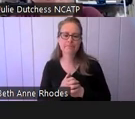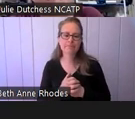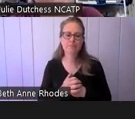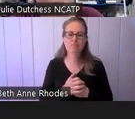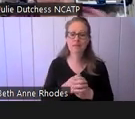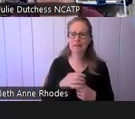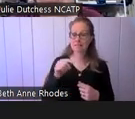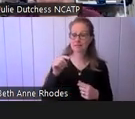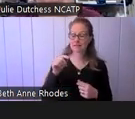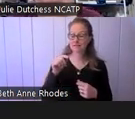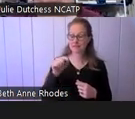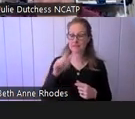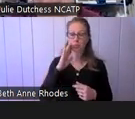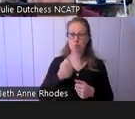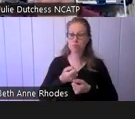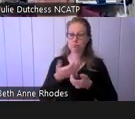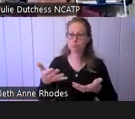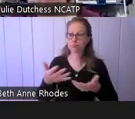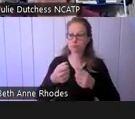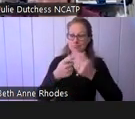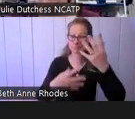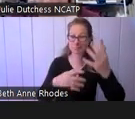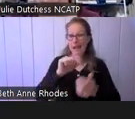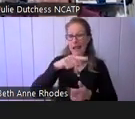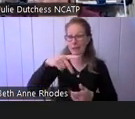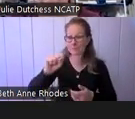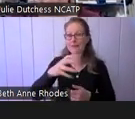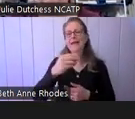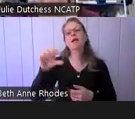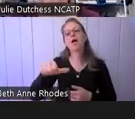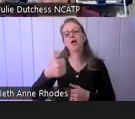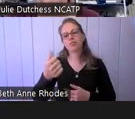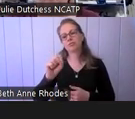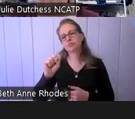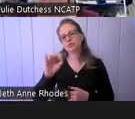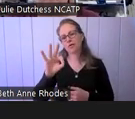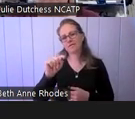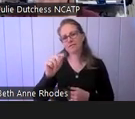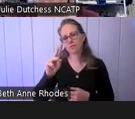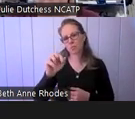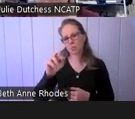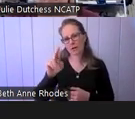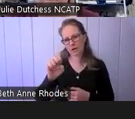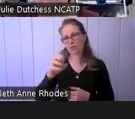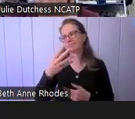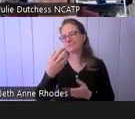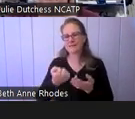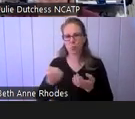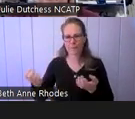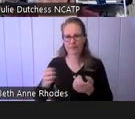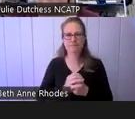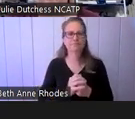does the apps, but it will also give you some other like software and equipment too. So let's dive in